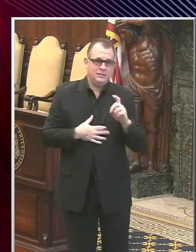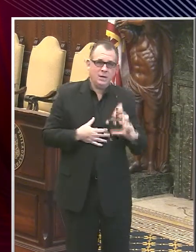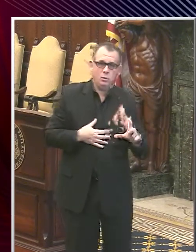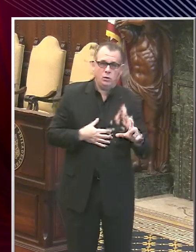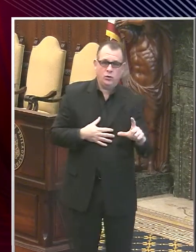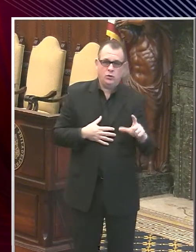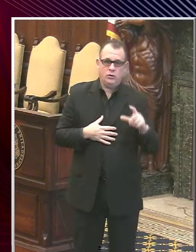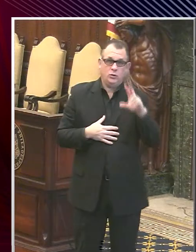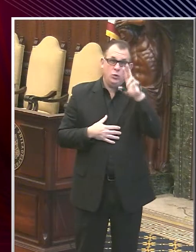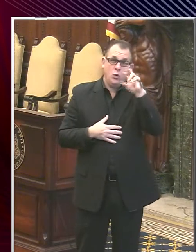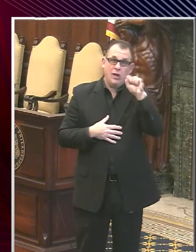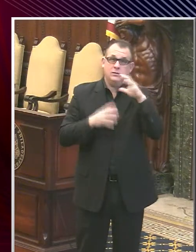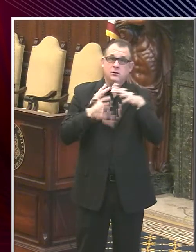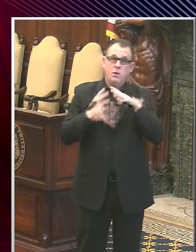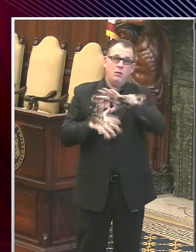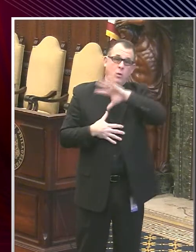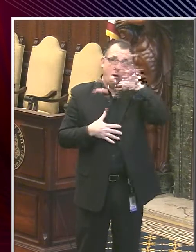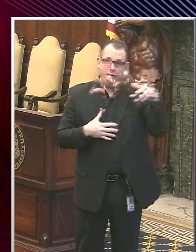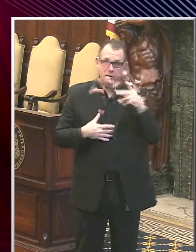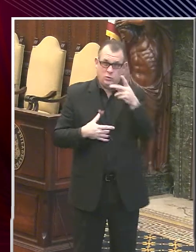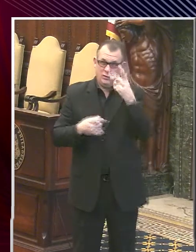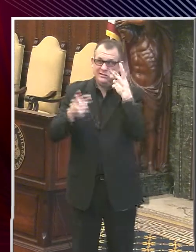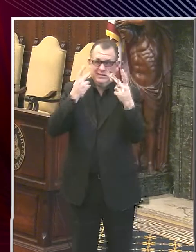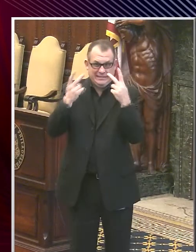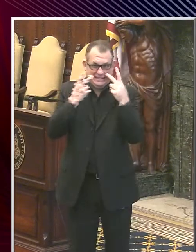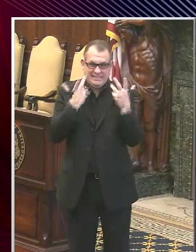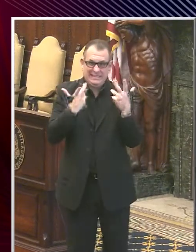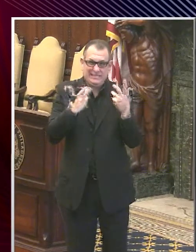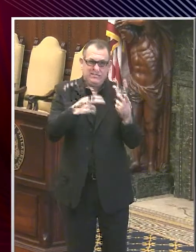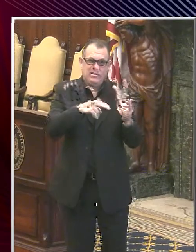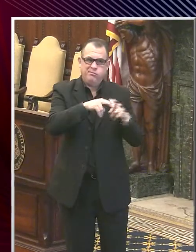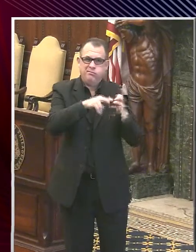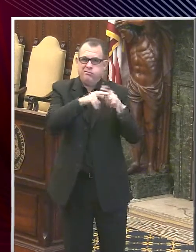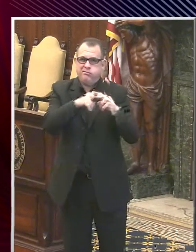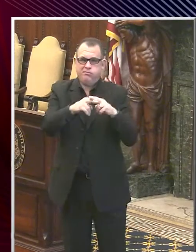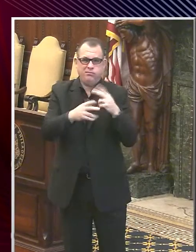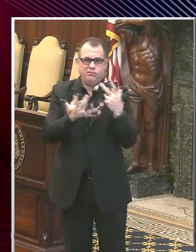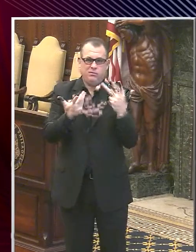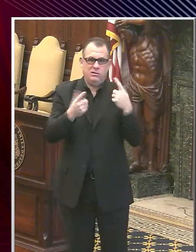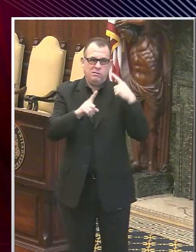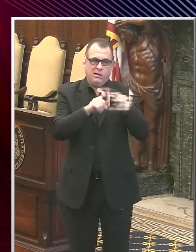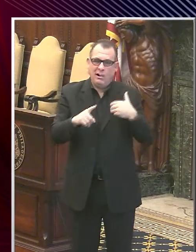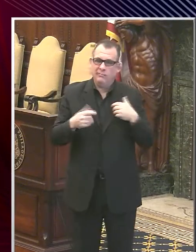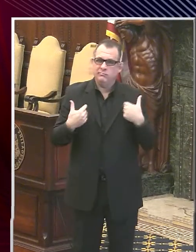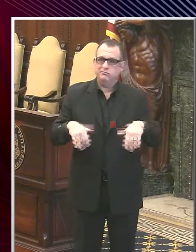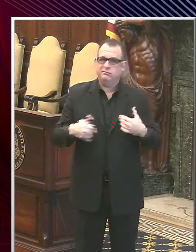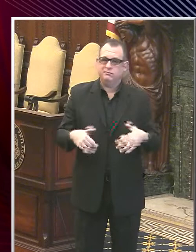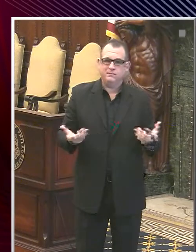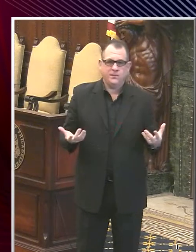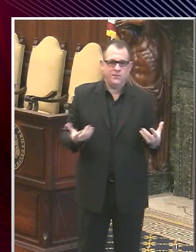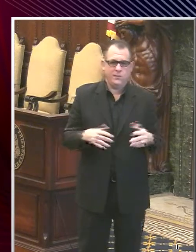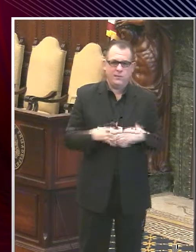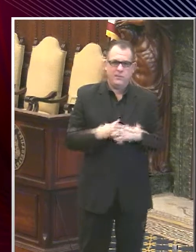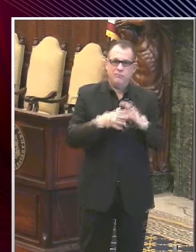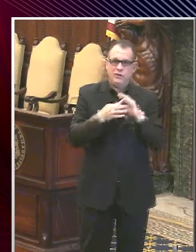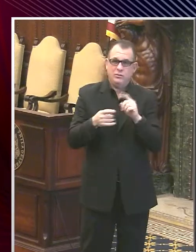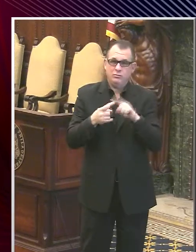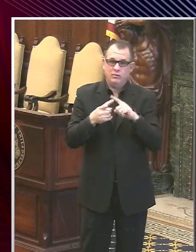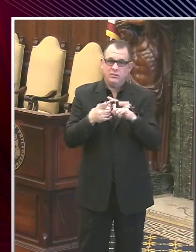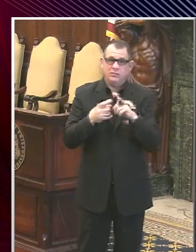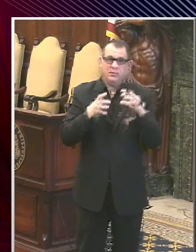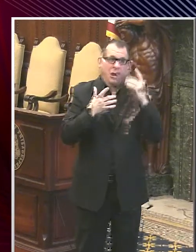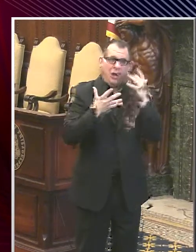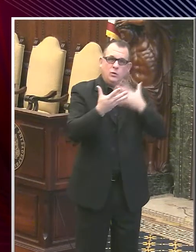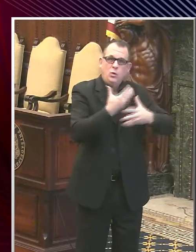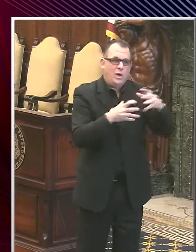Jersey, Delaware, and the United States as a whole are all seeing fairly substantial increases in coronavirus cases, I believe related to the social gatherings